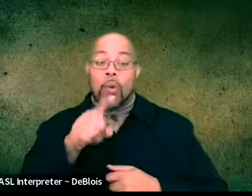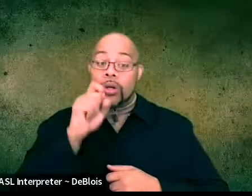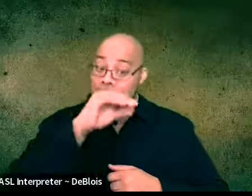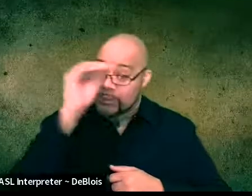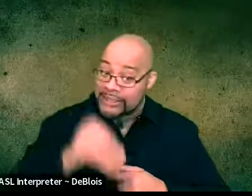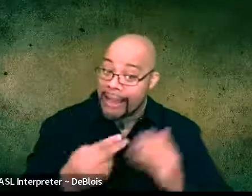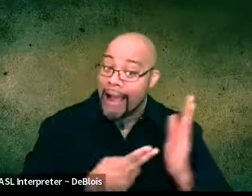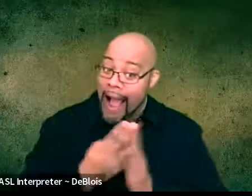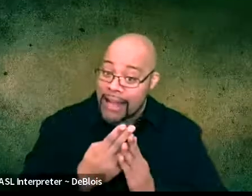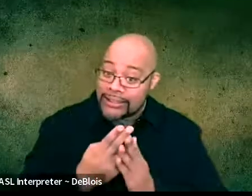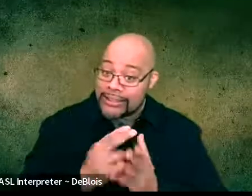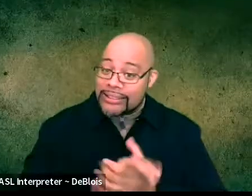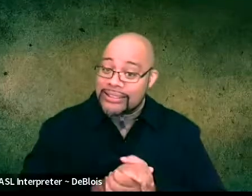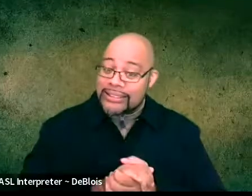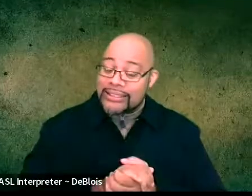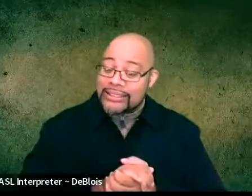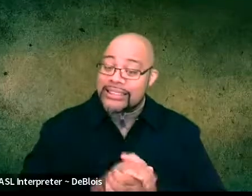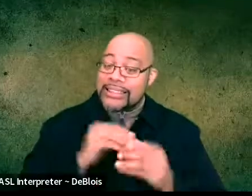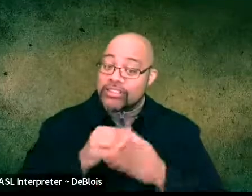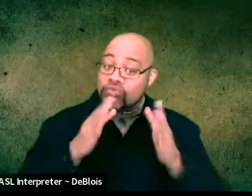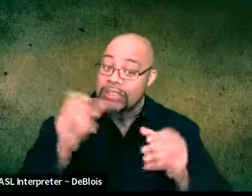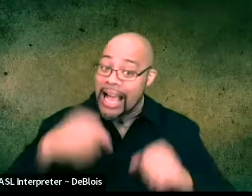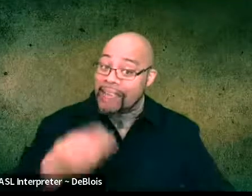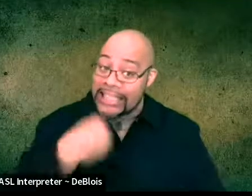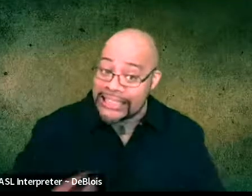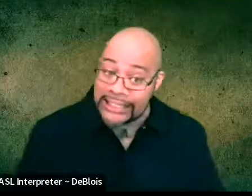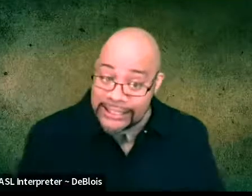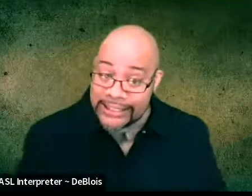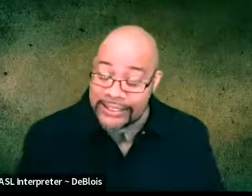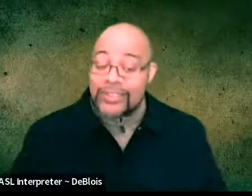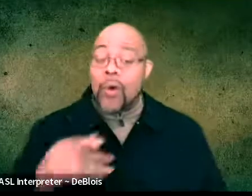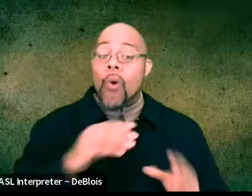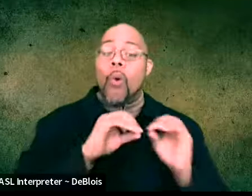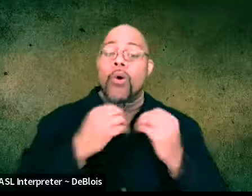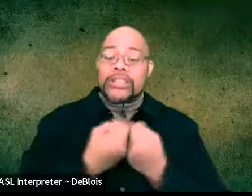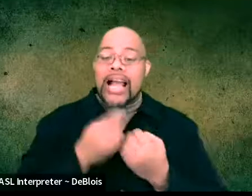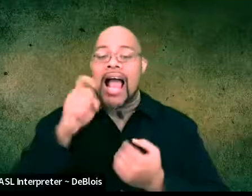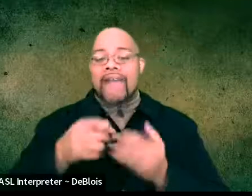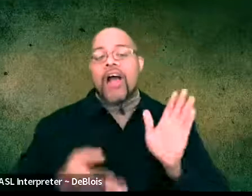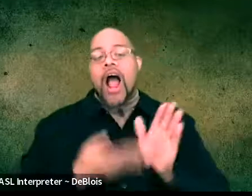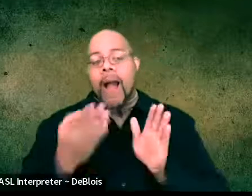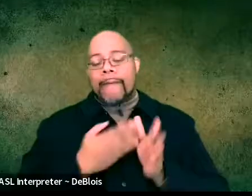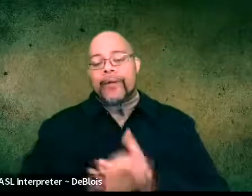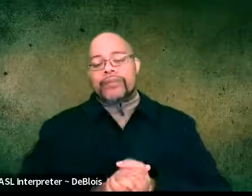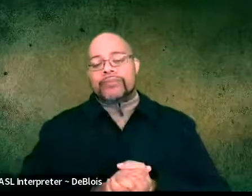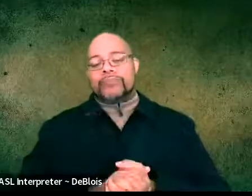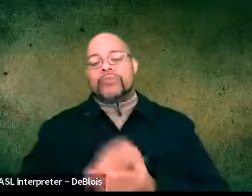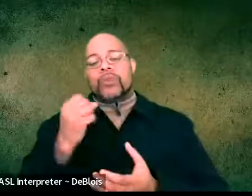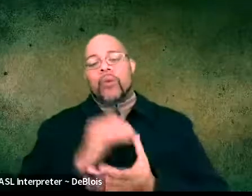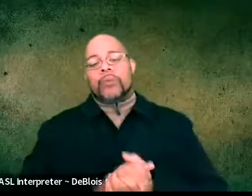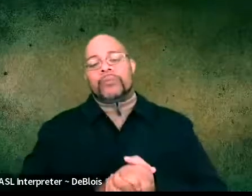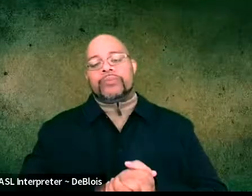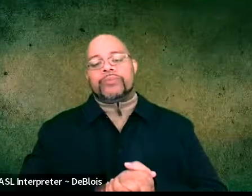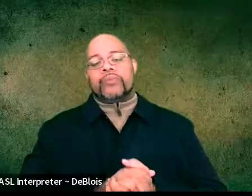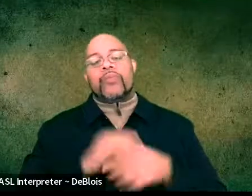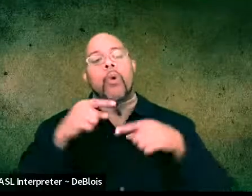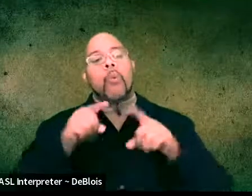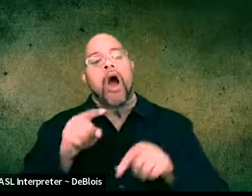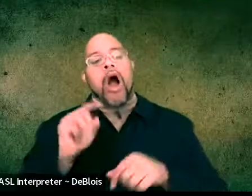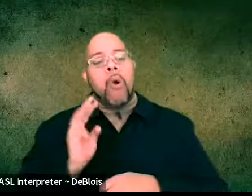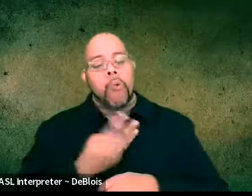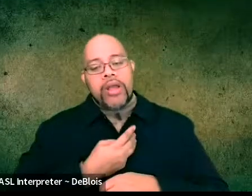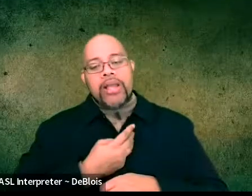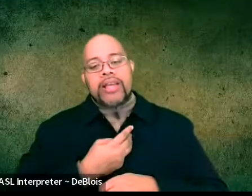100% honest, and the streets have to eat. So, and the organization has to operate. So while